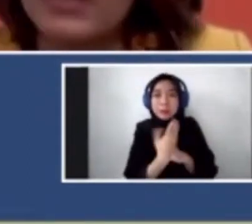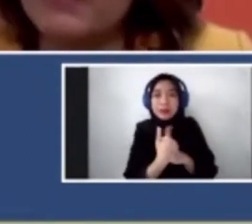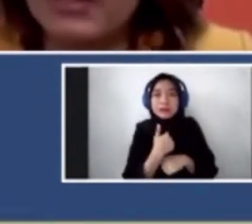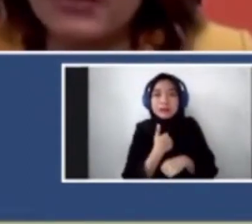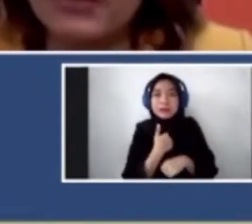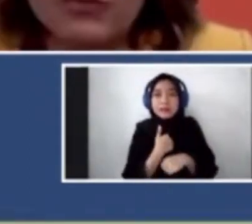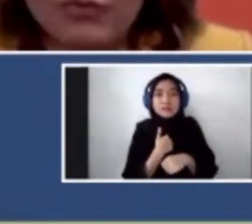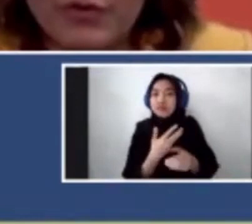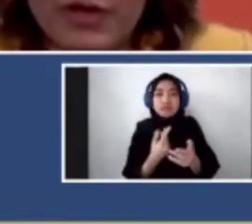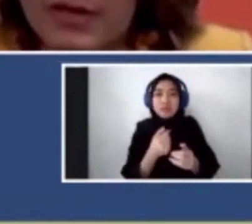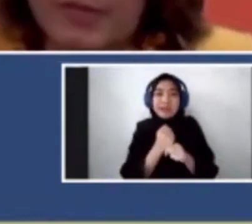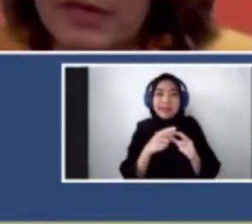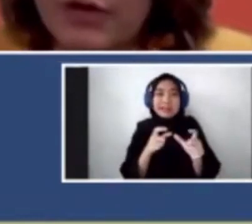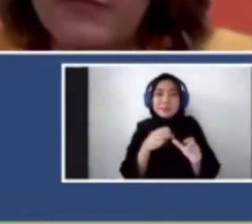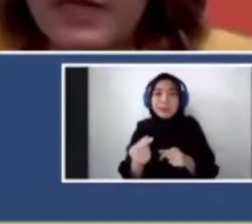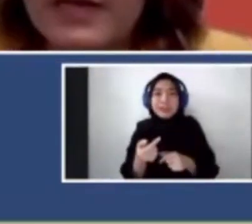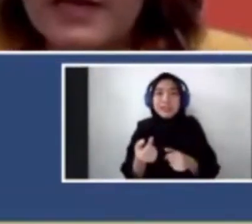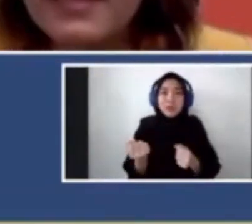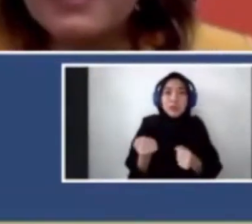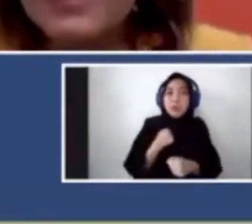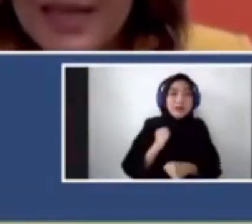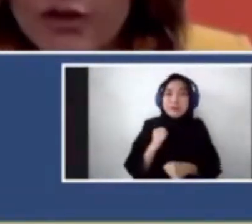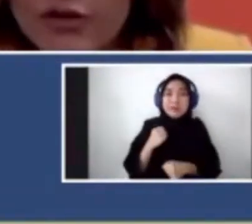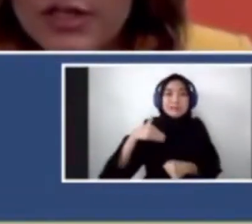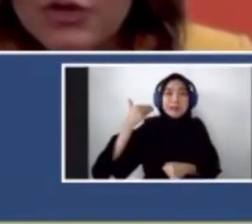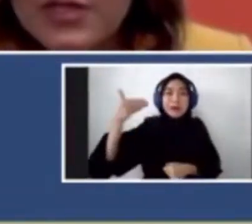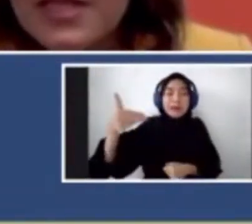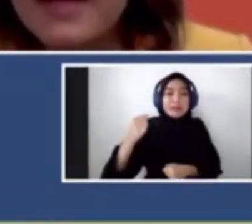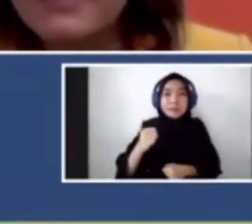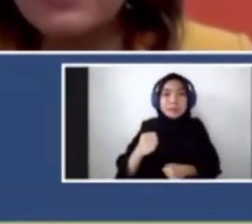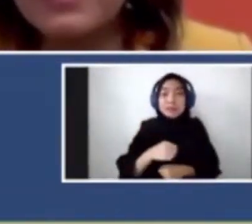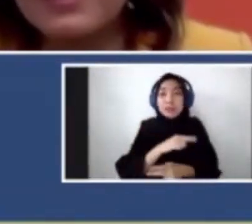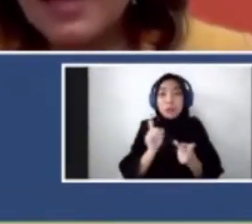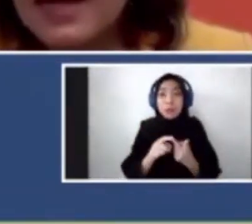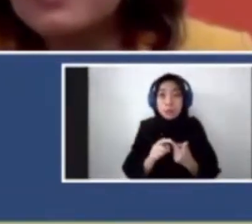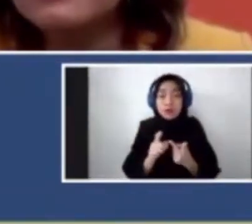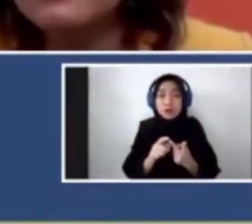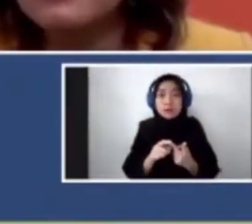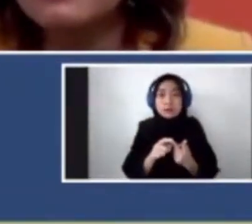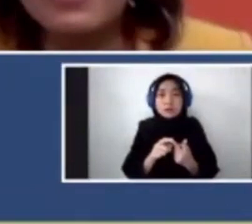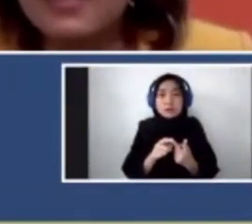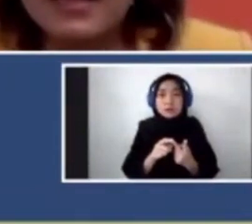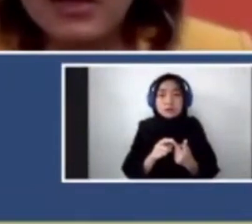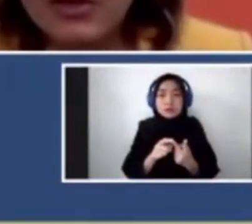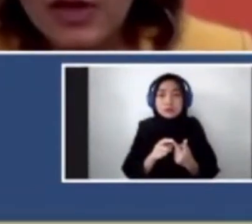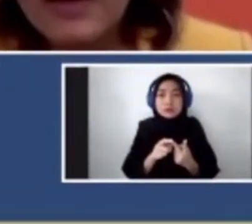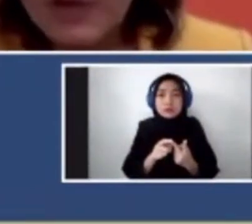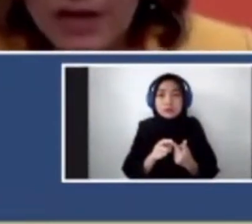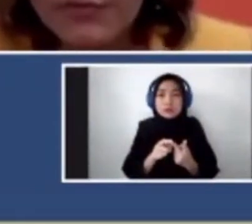don't have money to support it, I mean, for every day. The second issue is that the gas